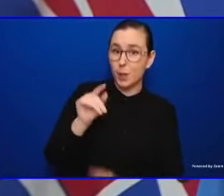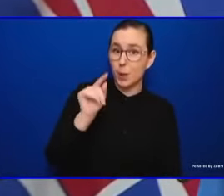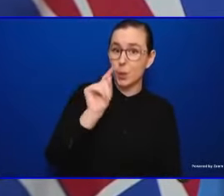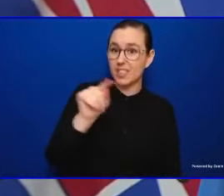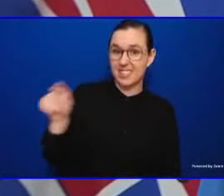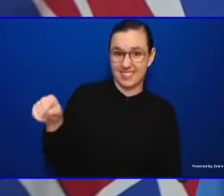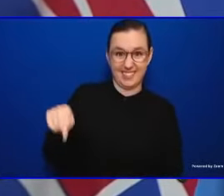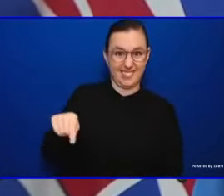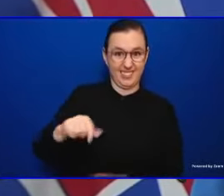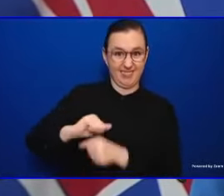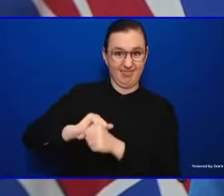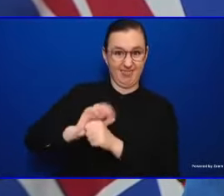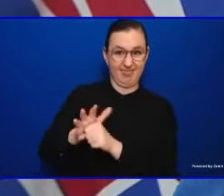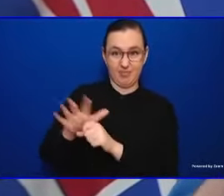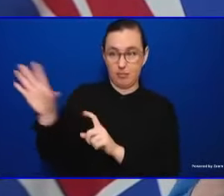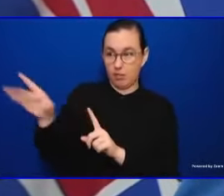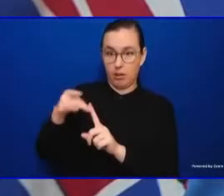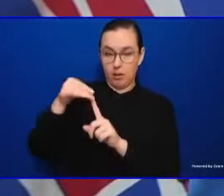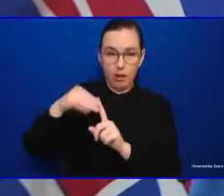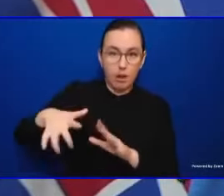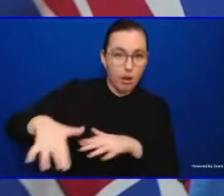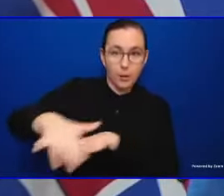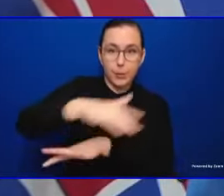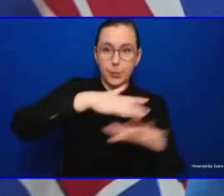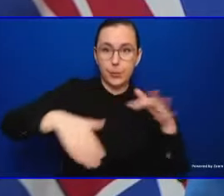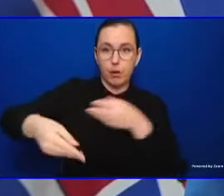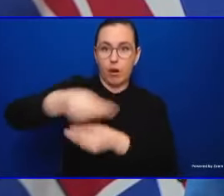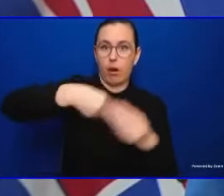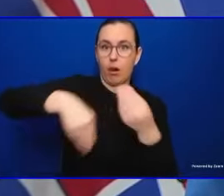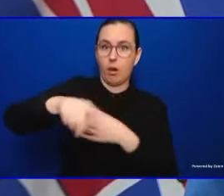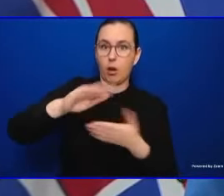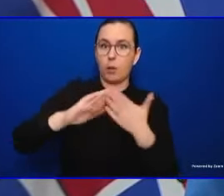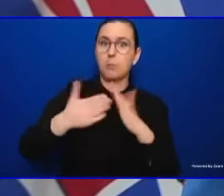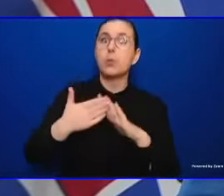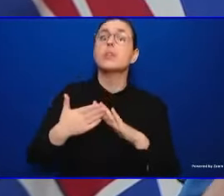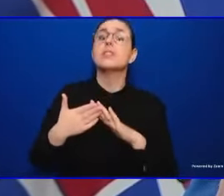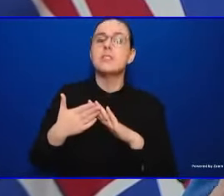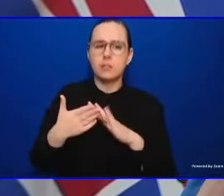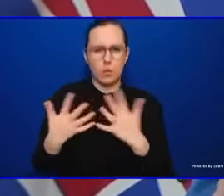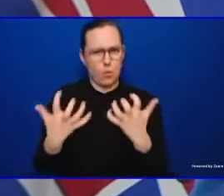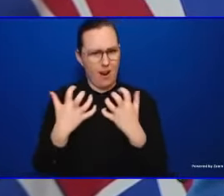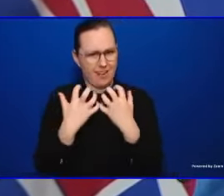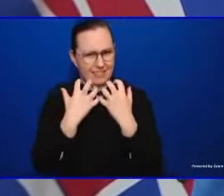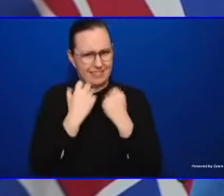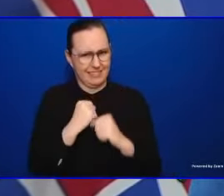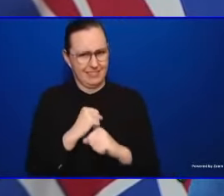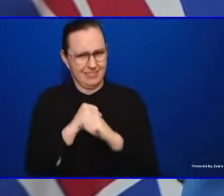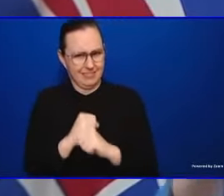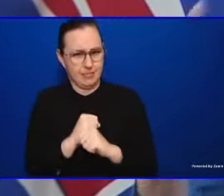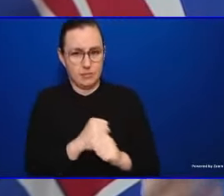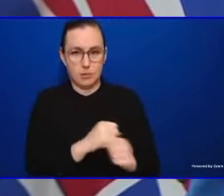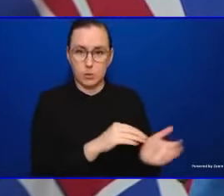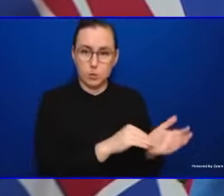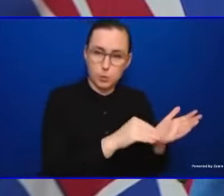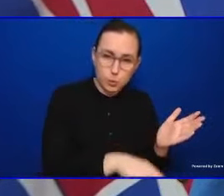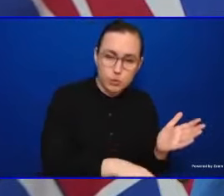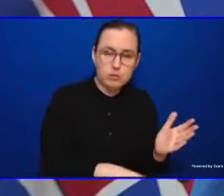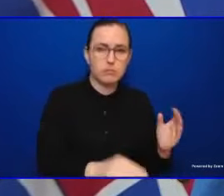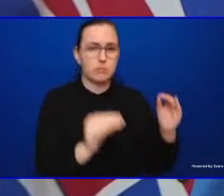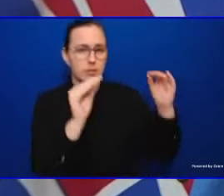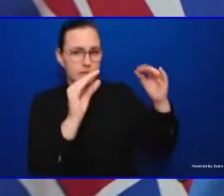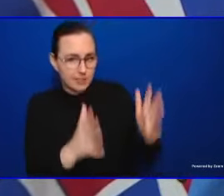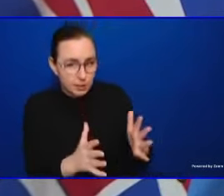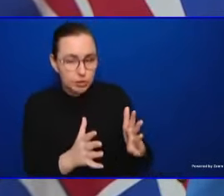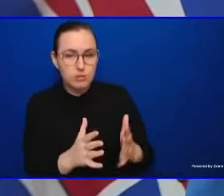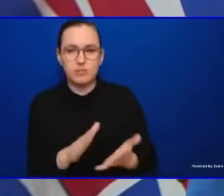education workers. What we know is that since the pandemic began, we have seen that schools are a reflection of what happens in the